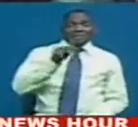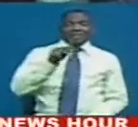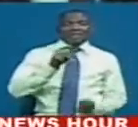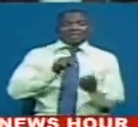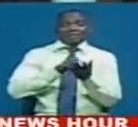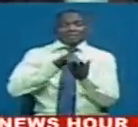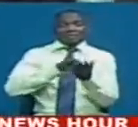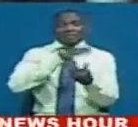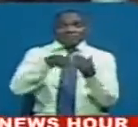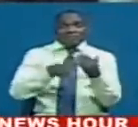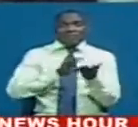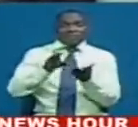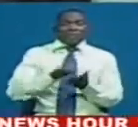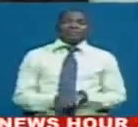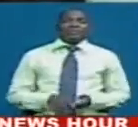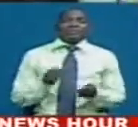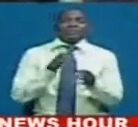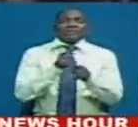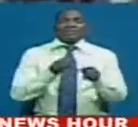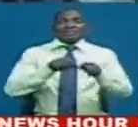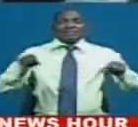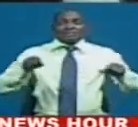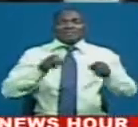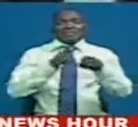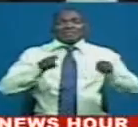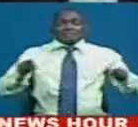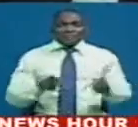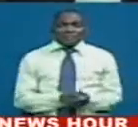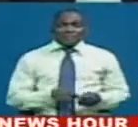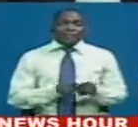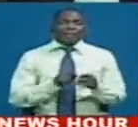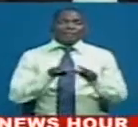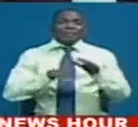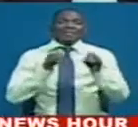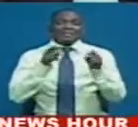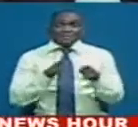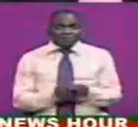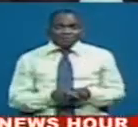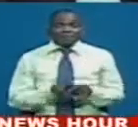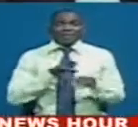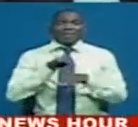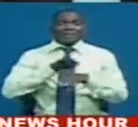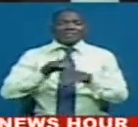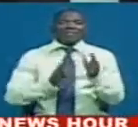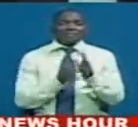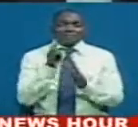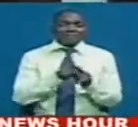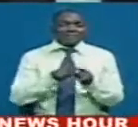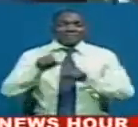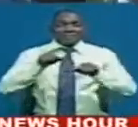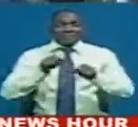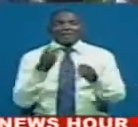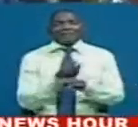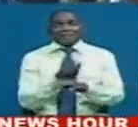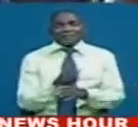330 students graduated from the college with a diploma in various disciplines including basic education, early childhood development